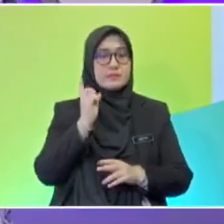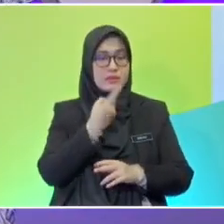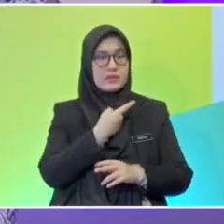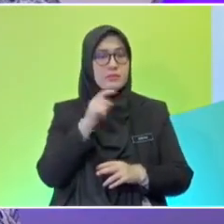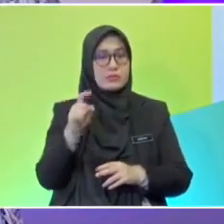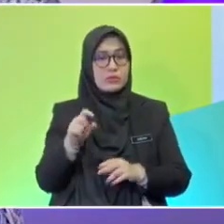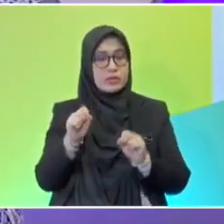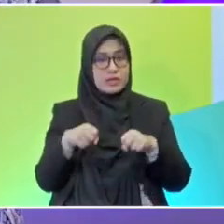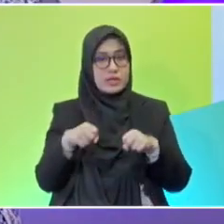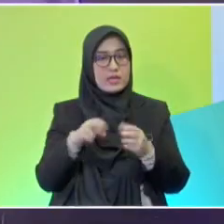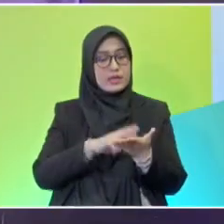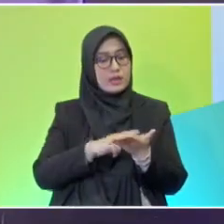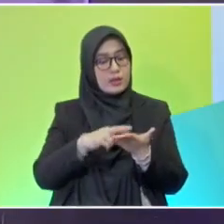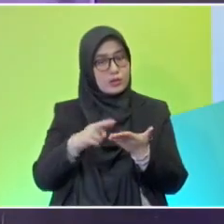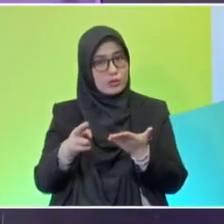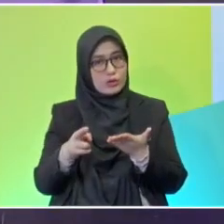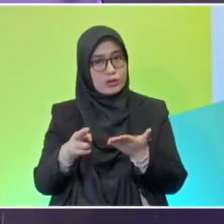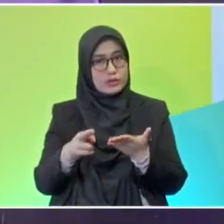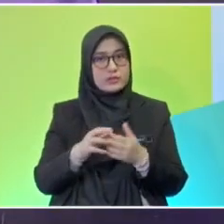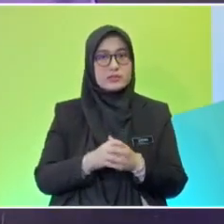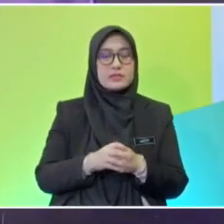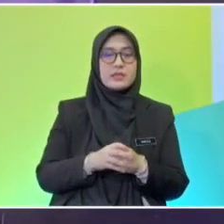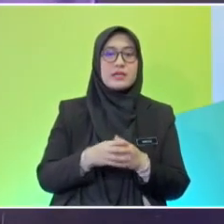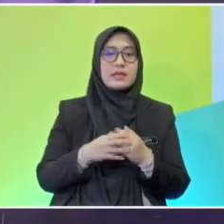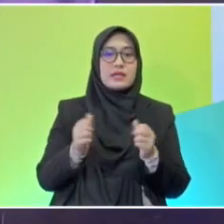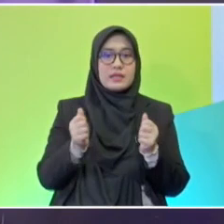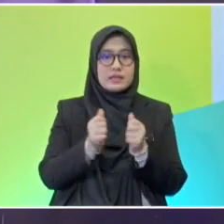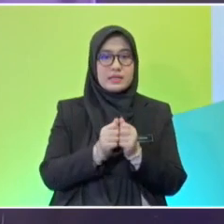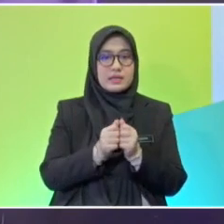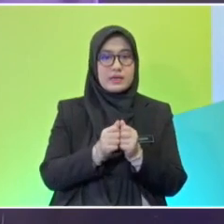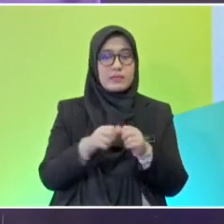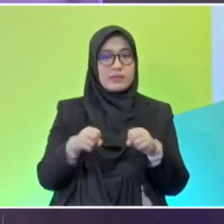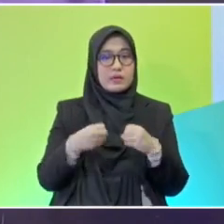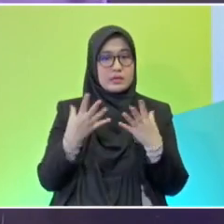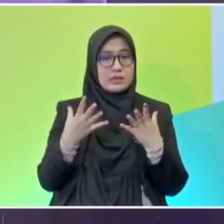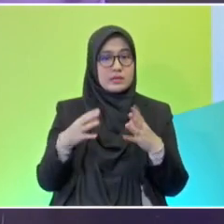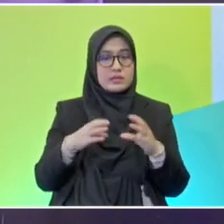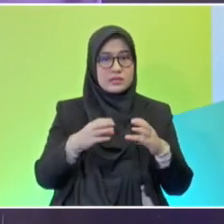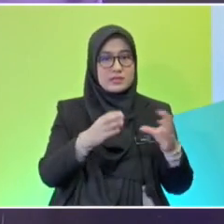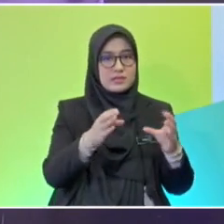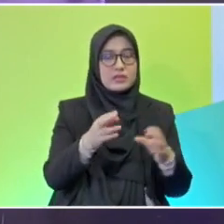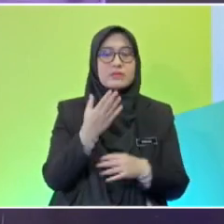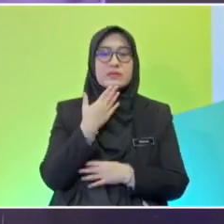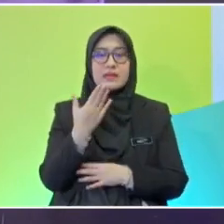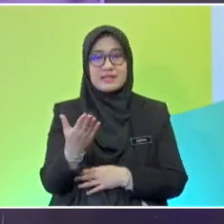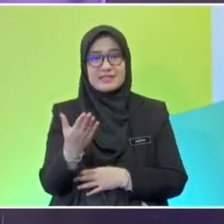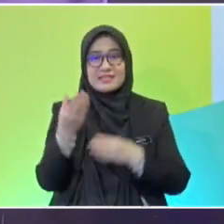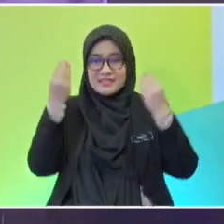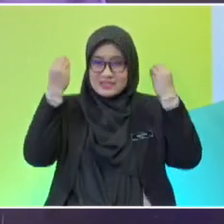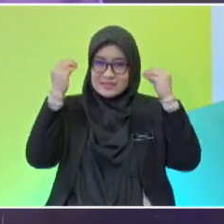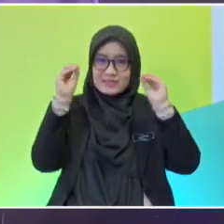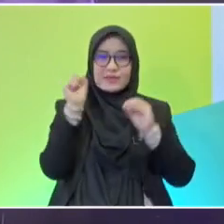many ways, yeah. All right, thank you, Ms. Suji, for that clarification. I hope the explanation given by Ms. Suji today gives a